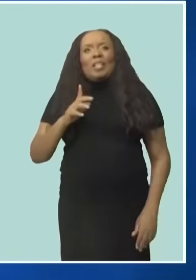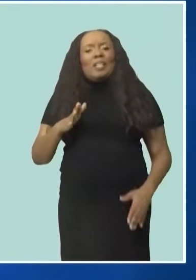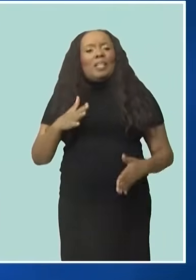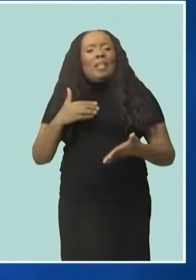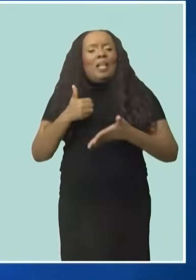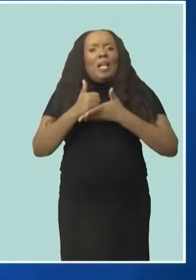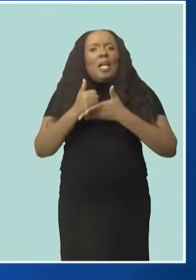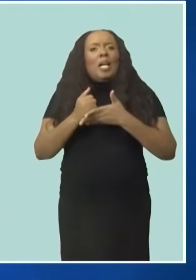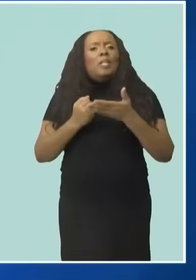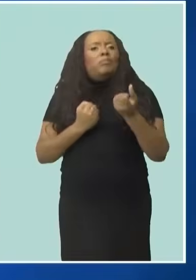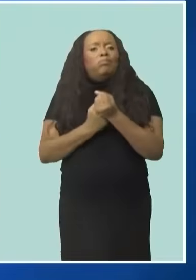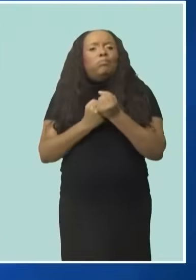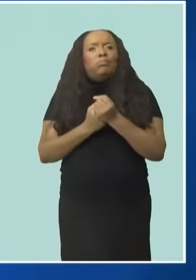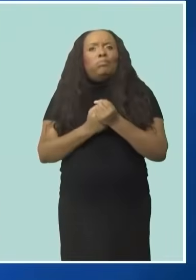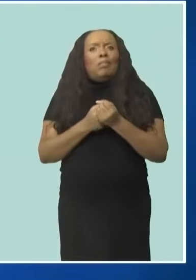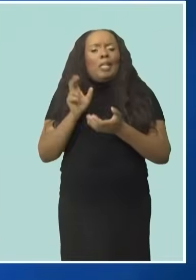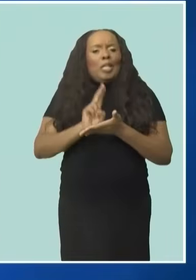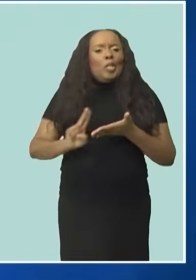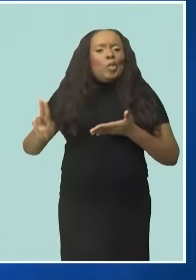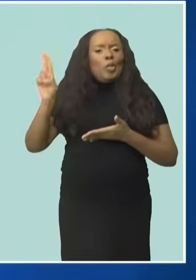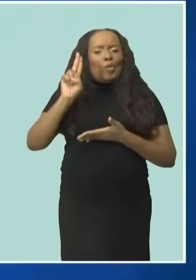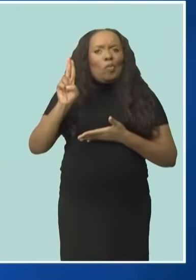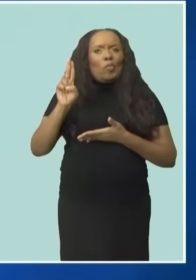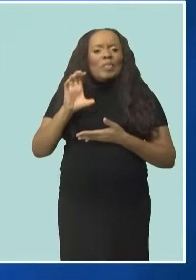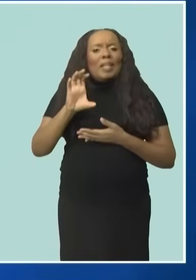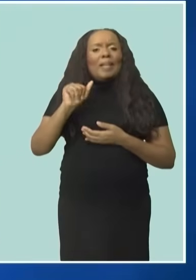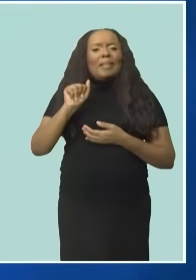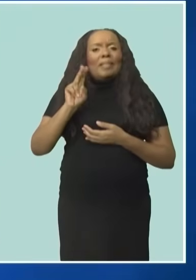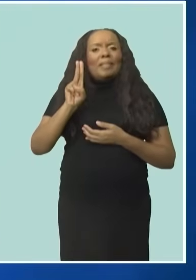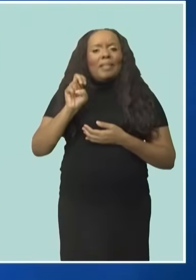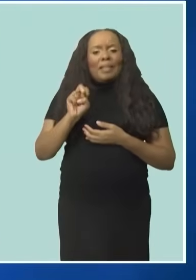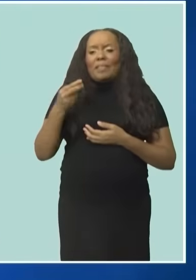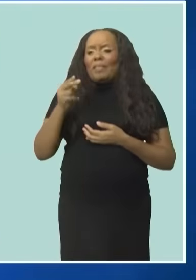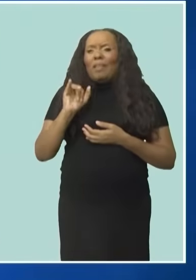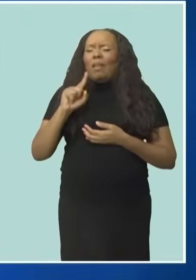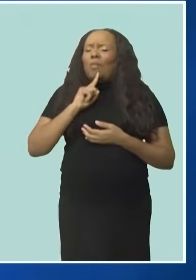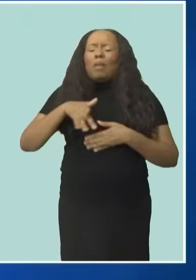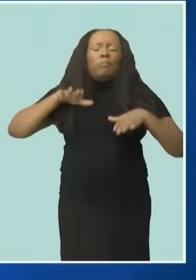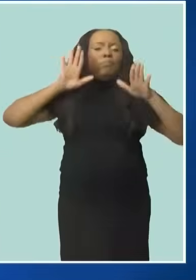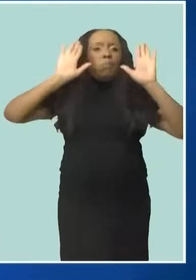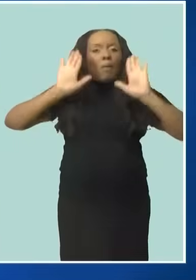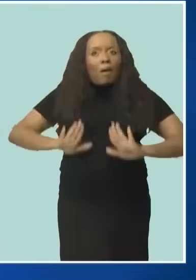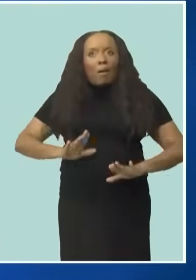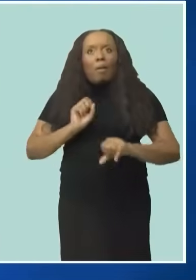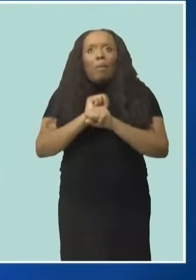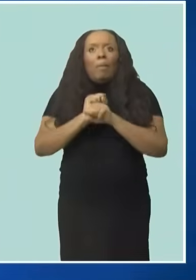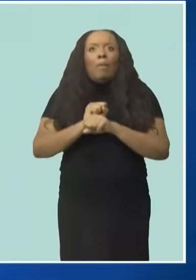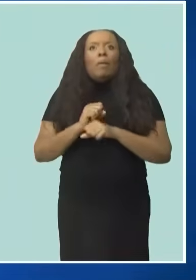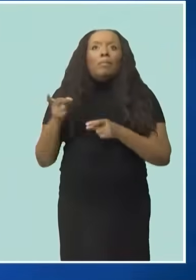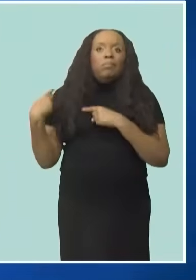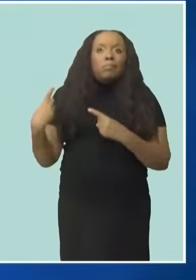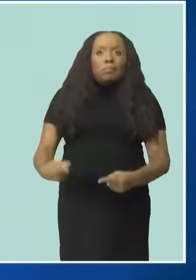of the Cave Hill campus is regarded as nothing short of outstanding. And in recognition of her